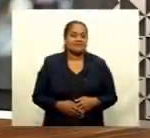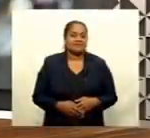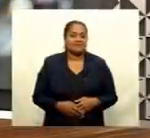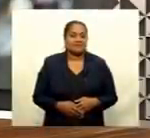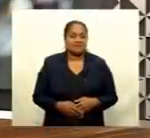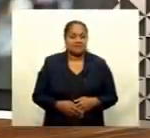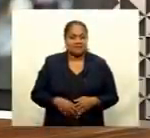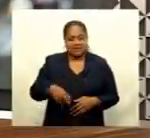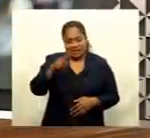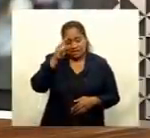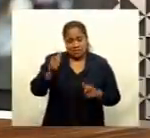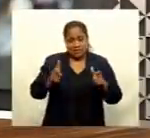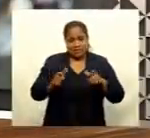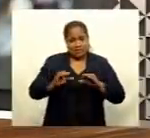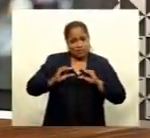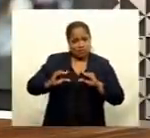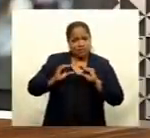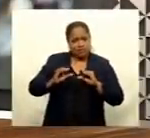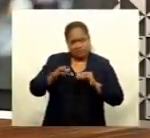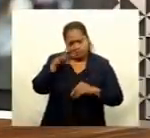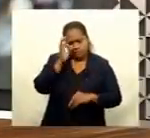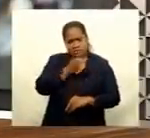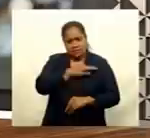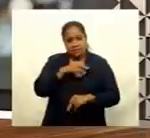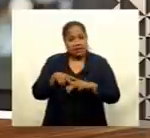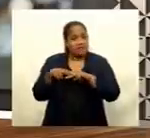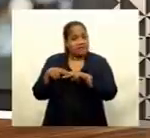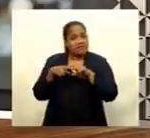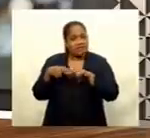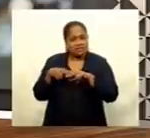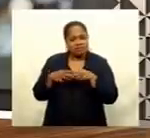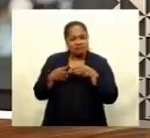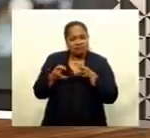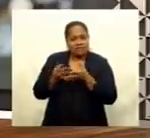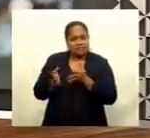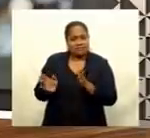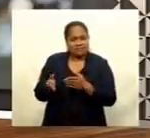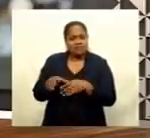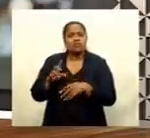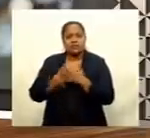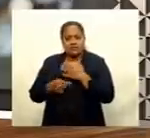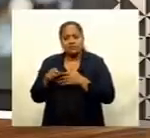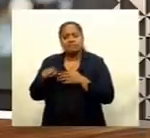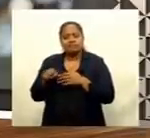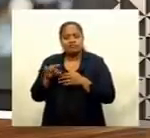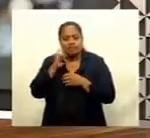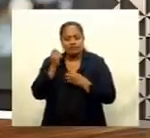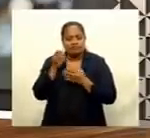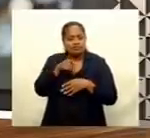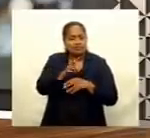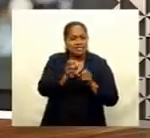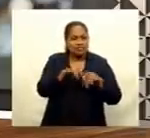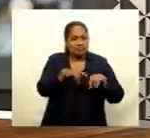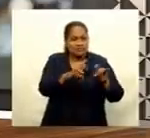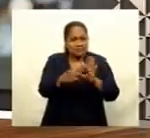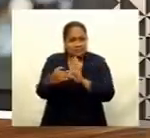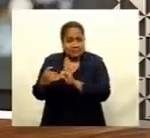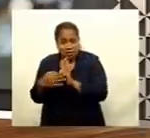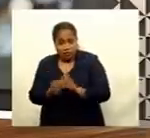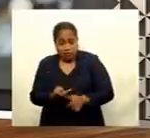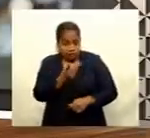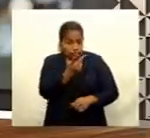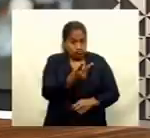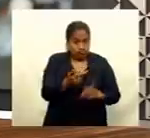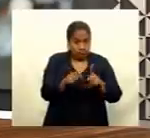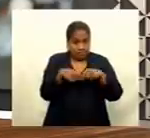National Sevens head coach Gareth Baber believes Fiji's style of rugby gives them an edge over New Zealand and Australia. While the two teams are